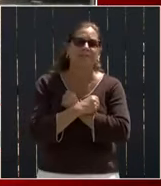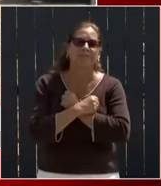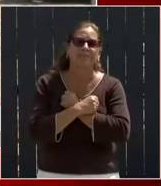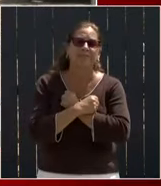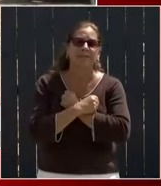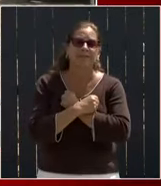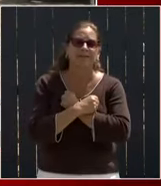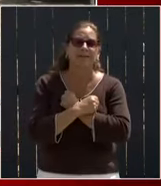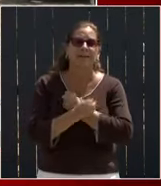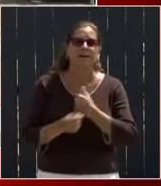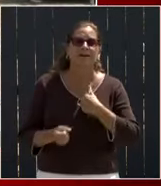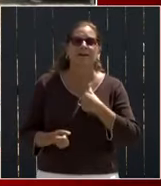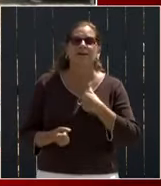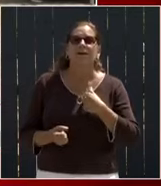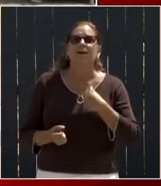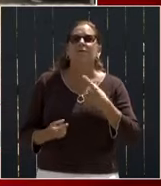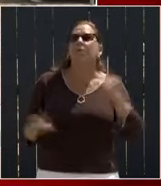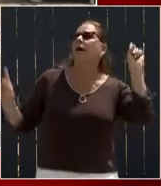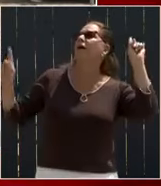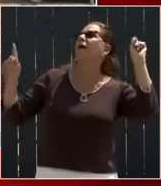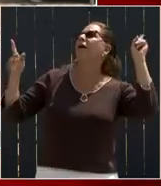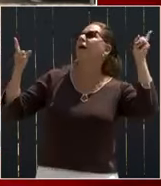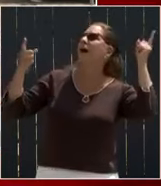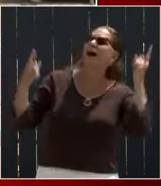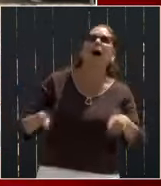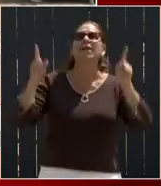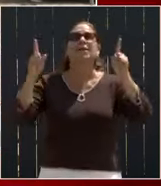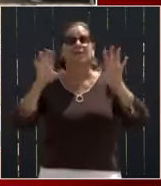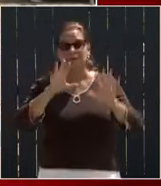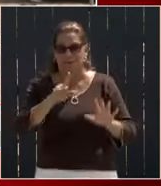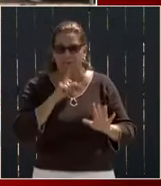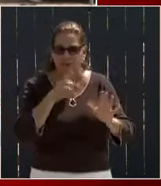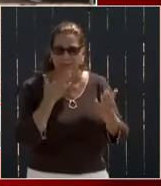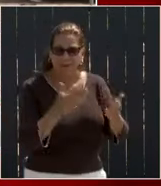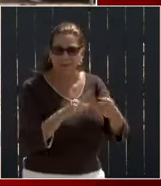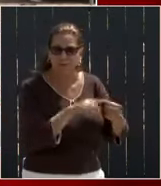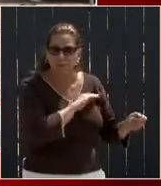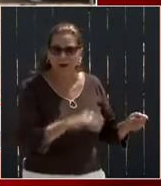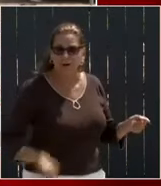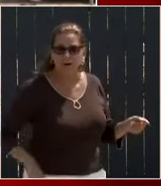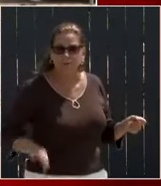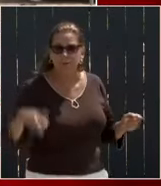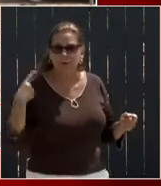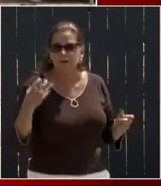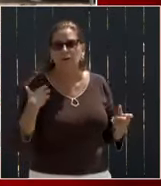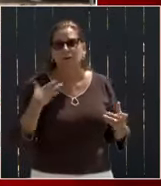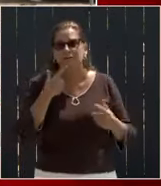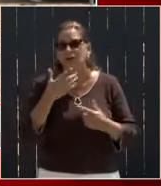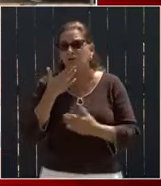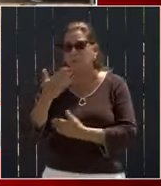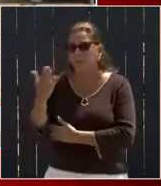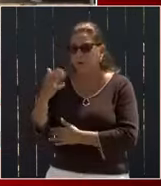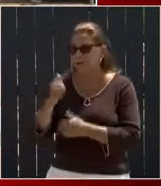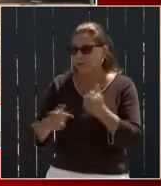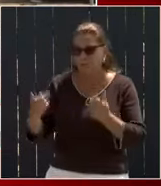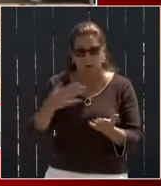too, and be a part of this. I would say good morning to everybody, but my notes are not